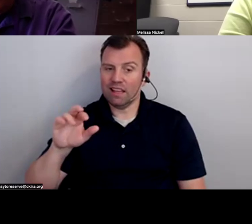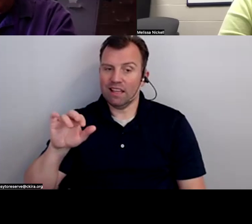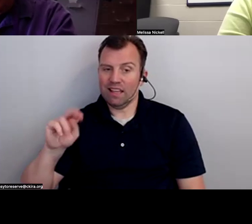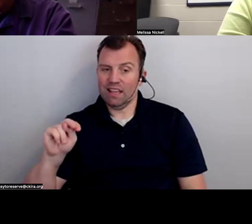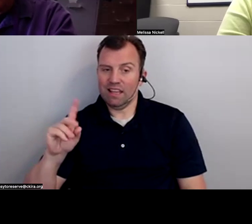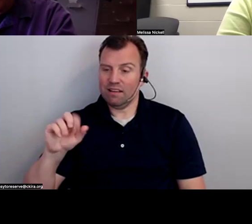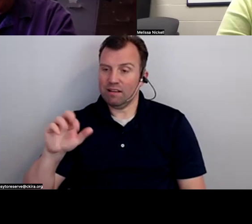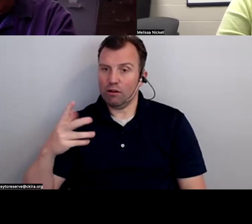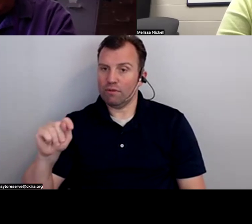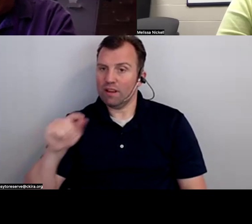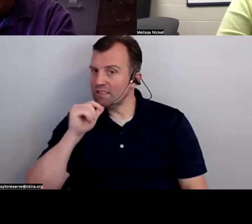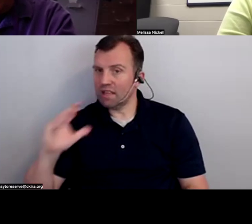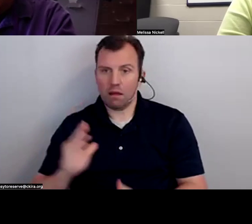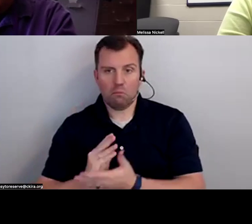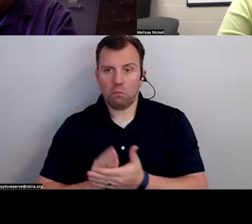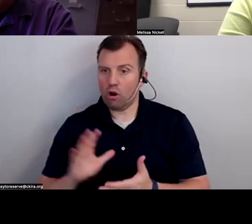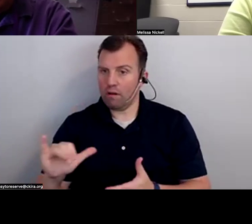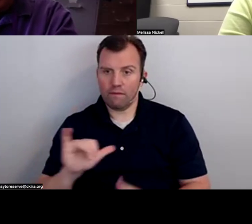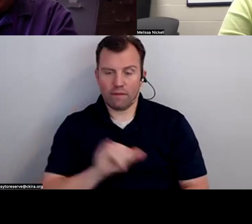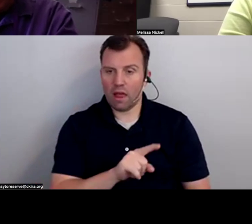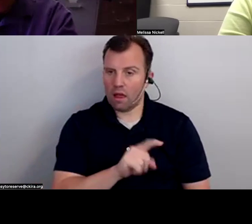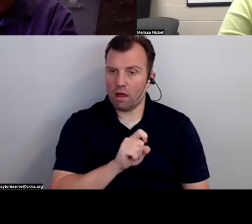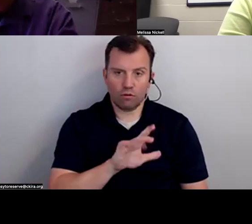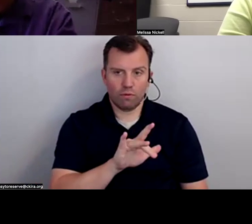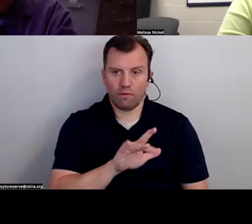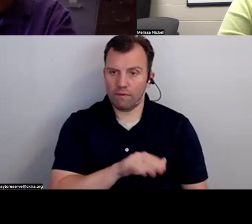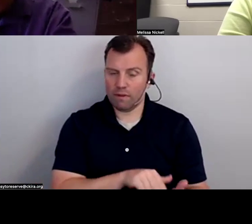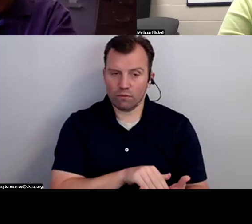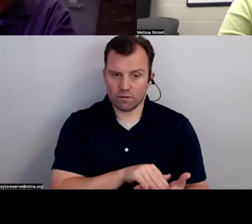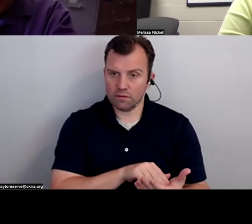that 125,000. Okay, so